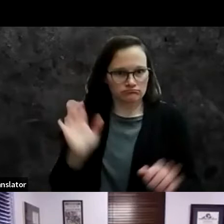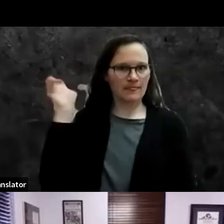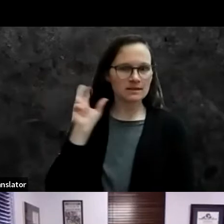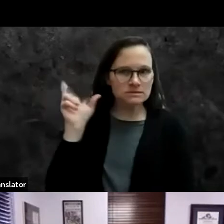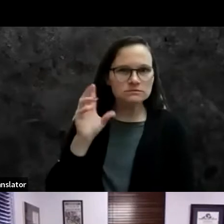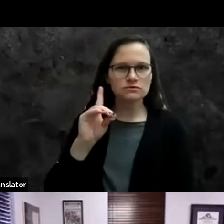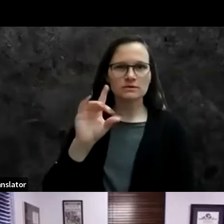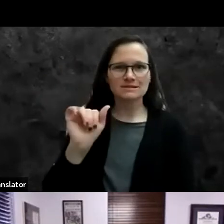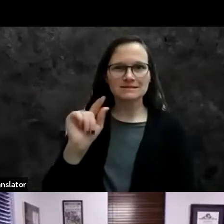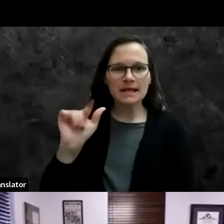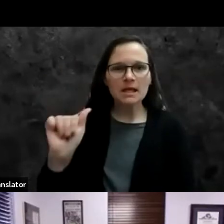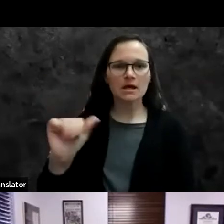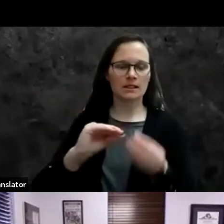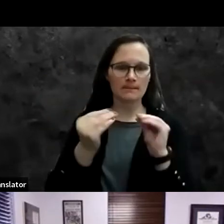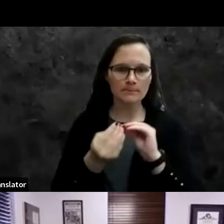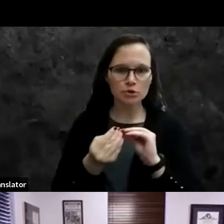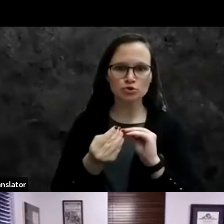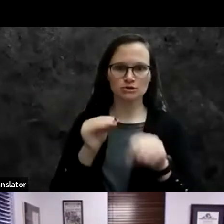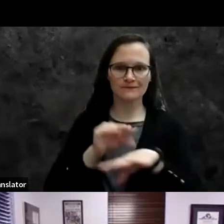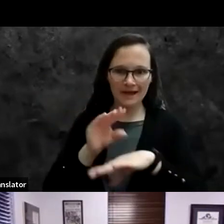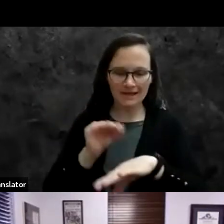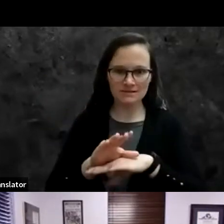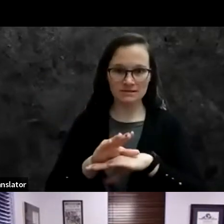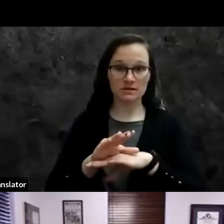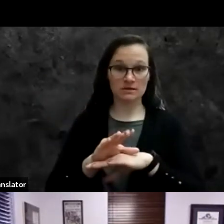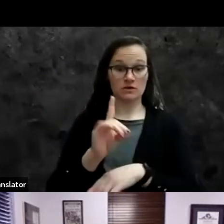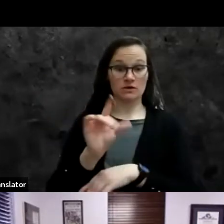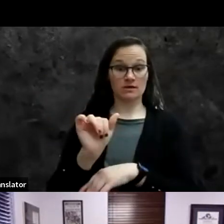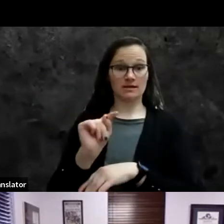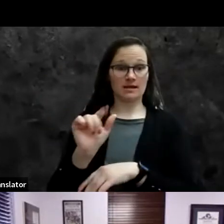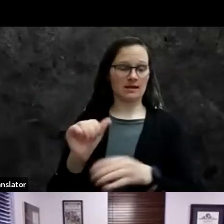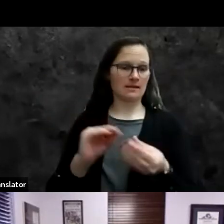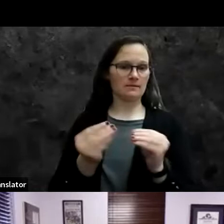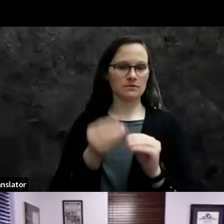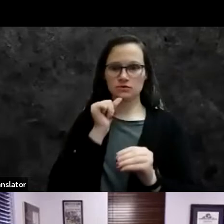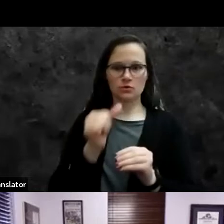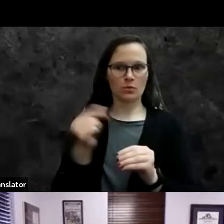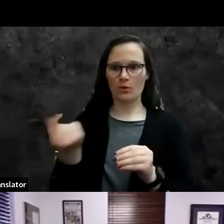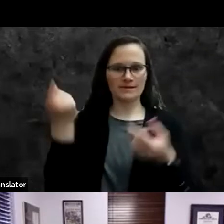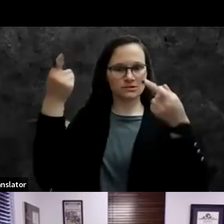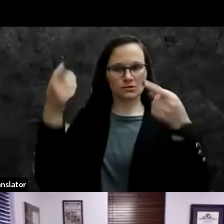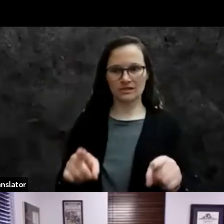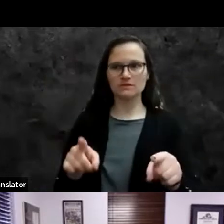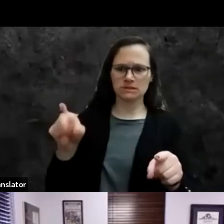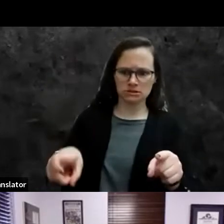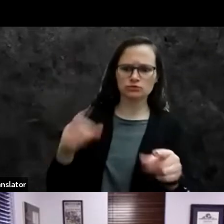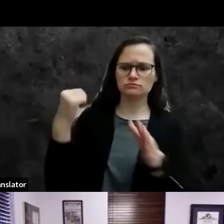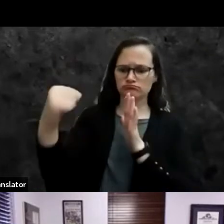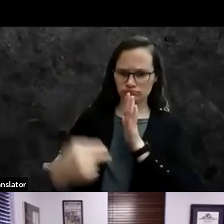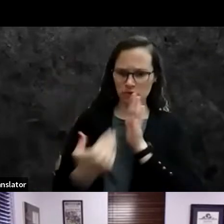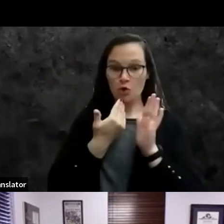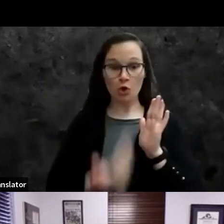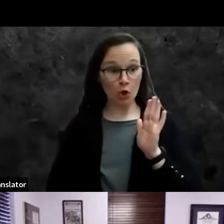the variety of data. You know, they don't always agree with each other. So it's important that we read the bad as well as the good, as well